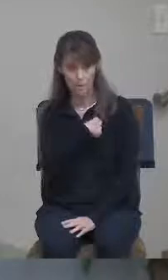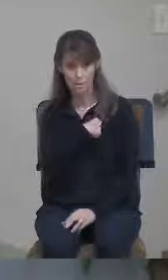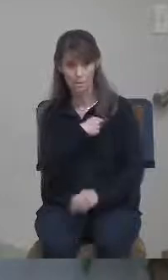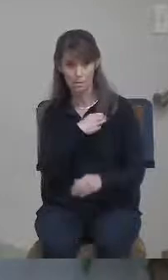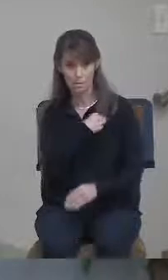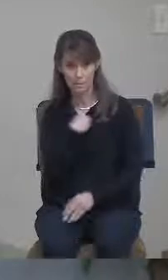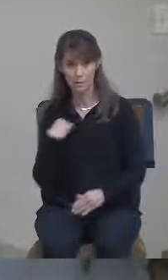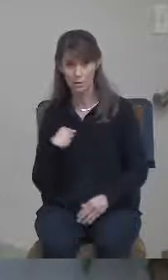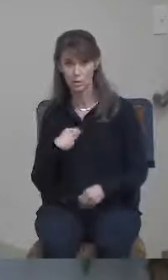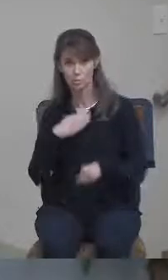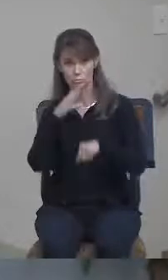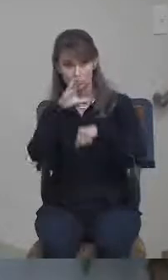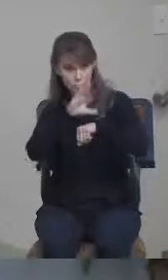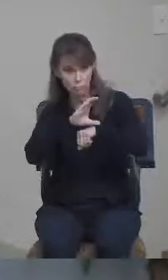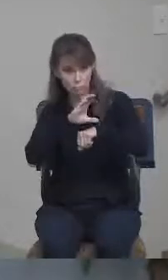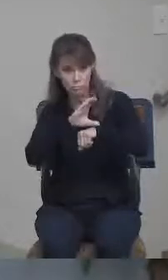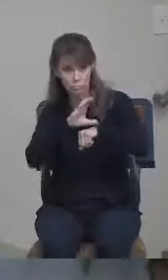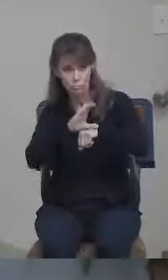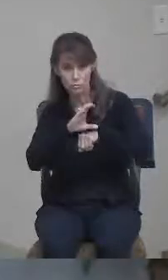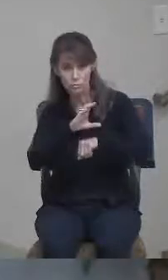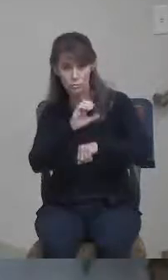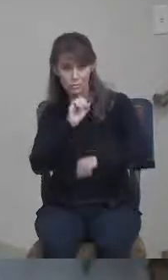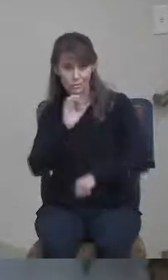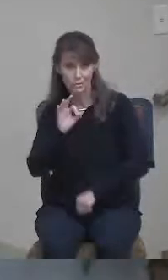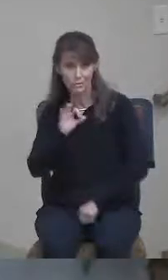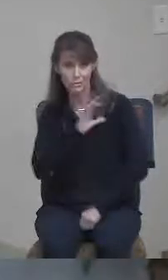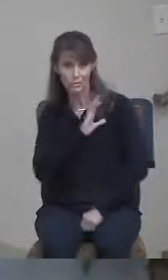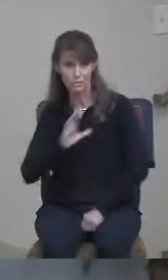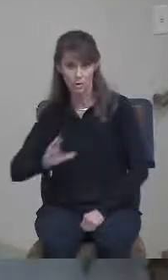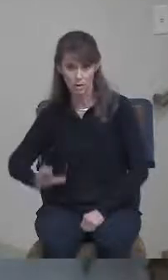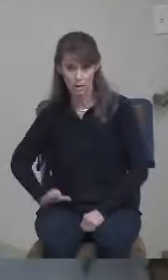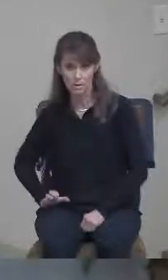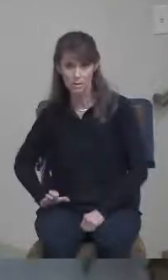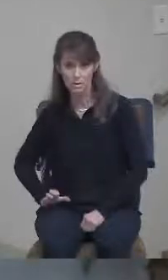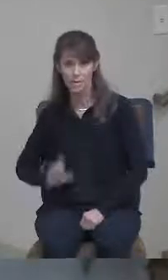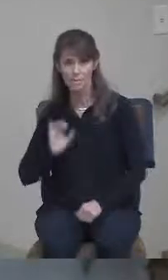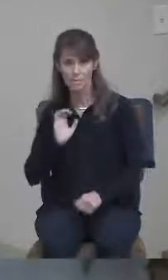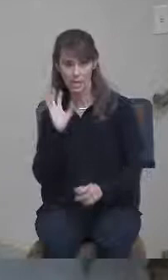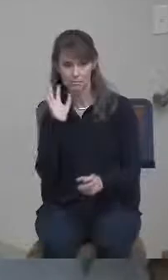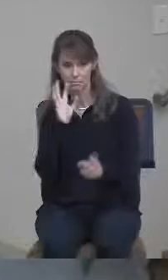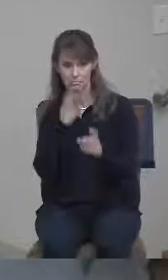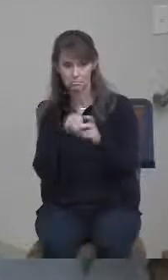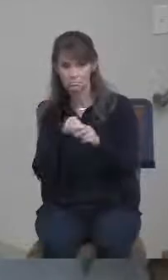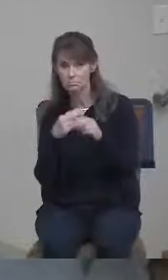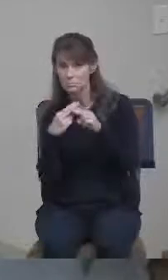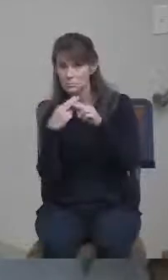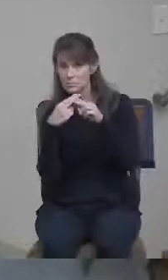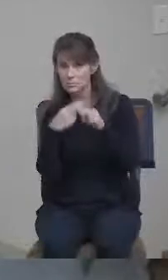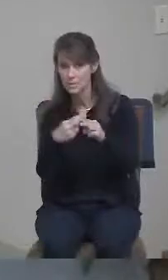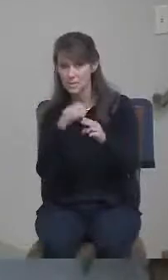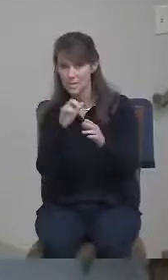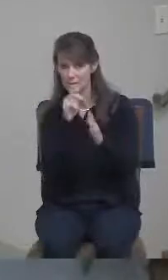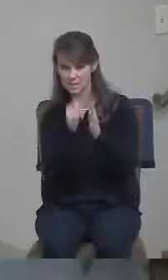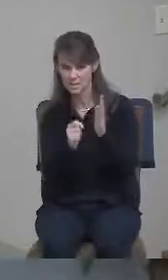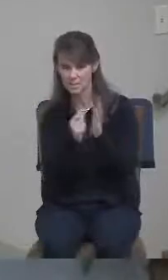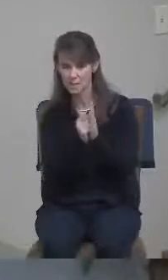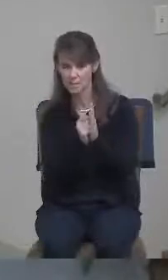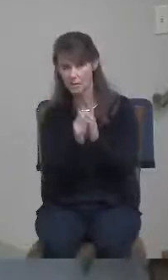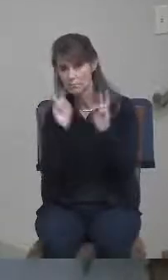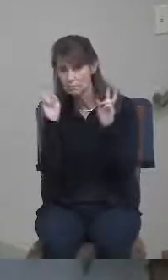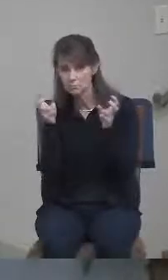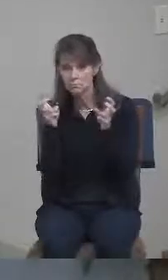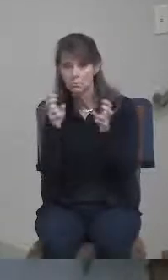Christ and Christian churches, refer to this as the Restoration Movement. If you look